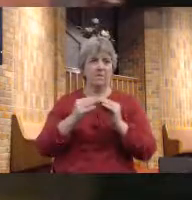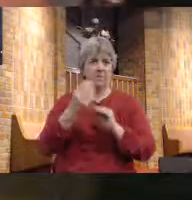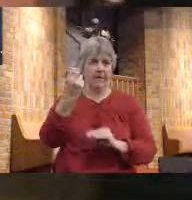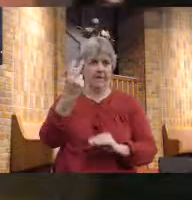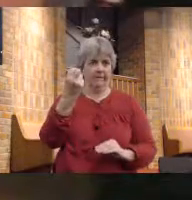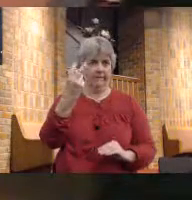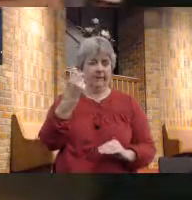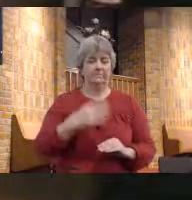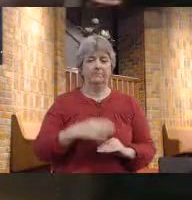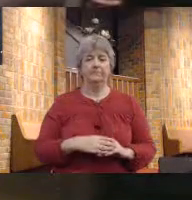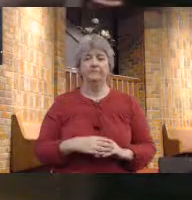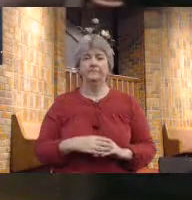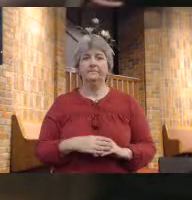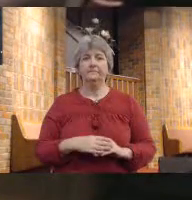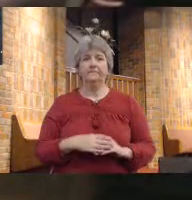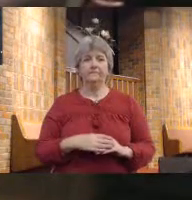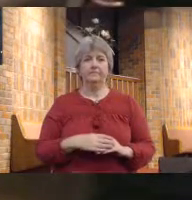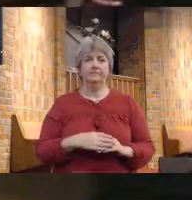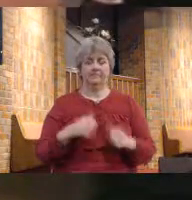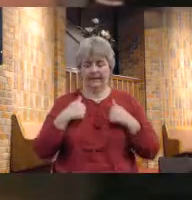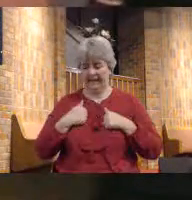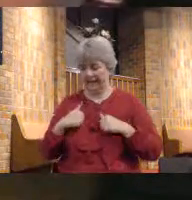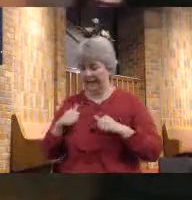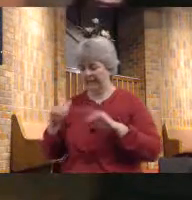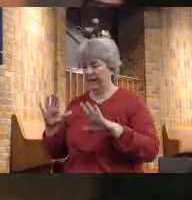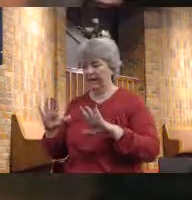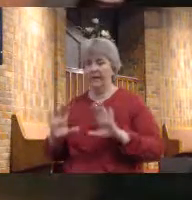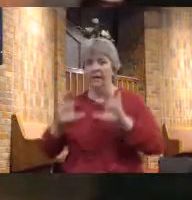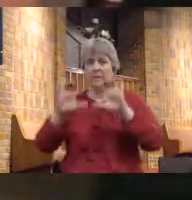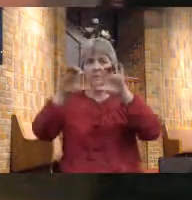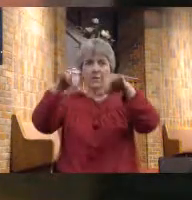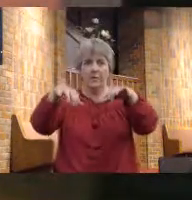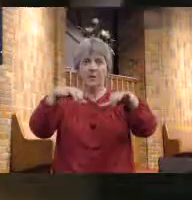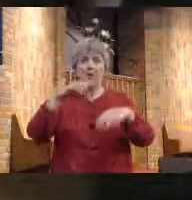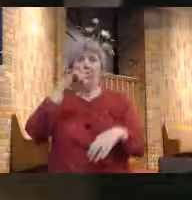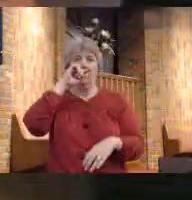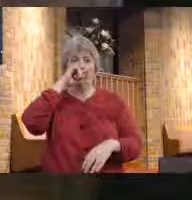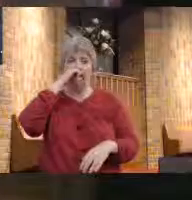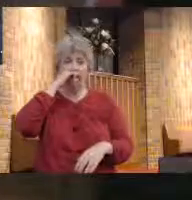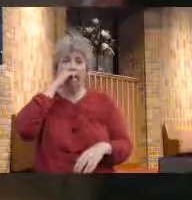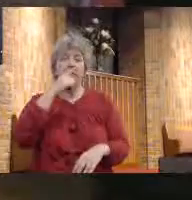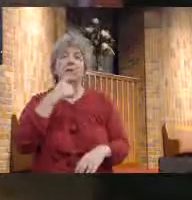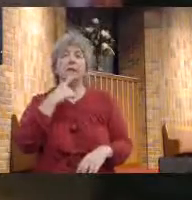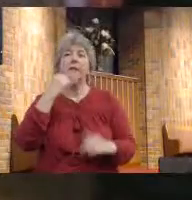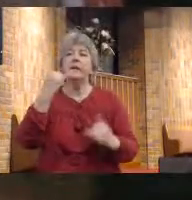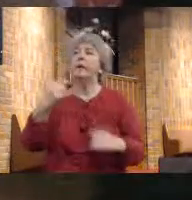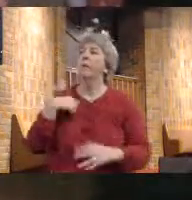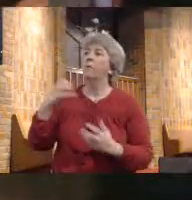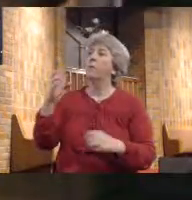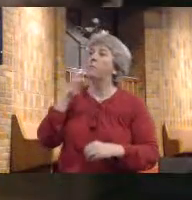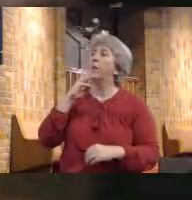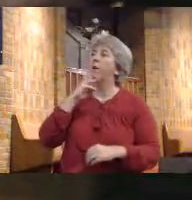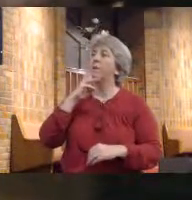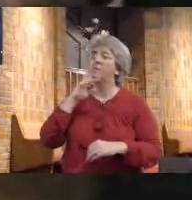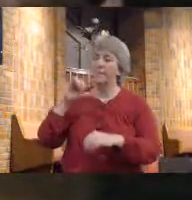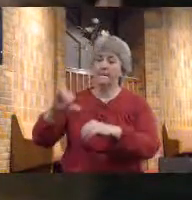cuts his sacrifice and puts it on the altar, the wood and the animals. Then he says, draw water and pour it on the